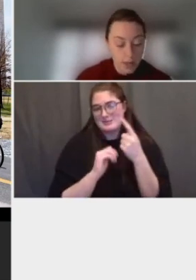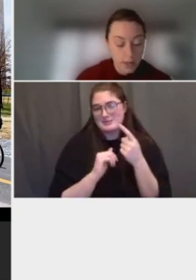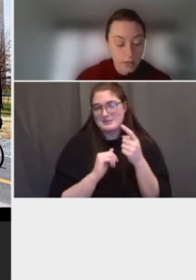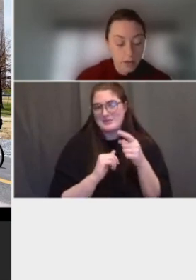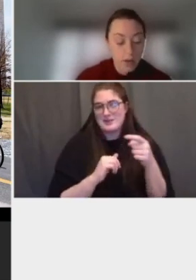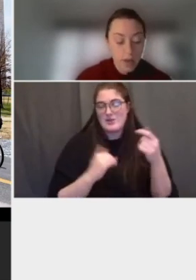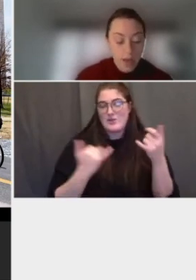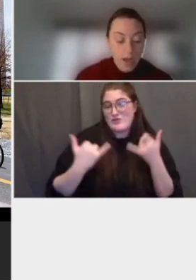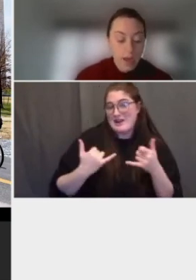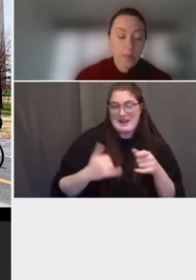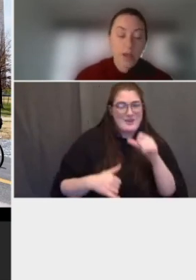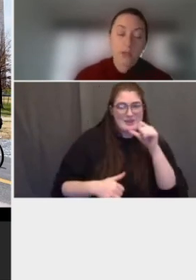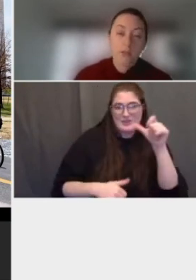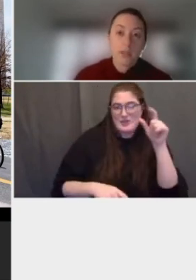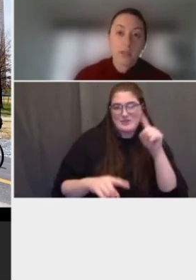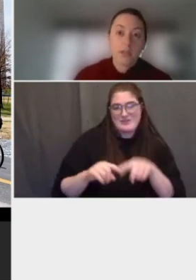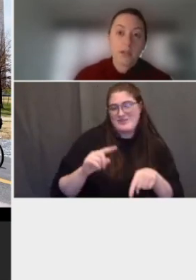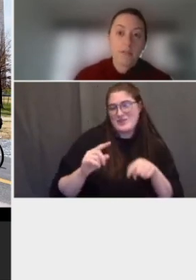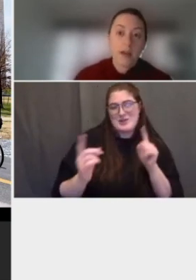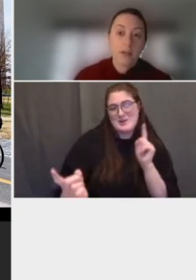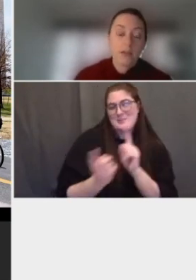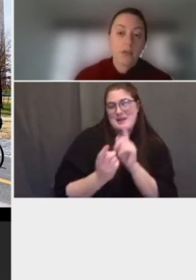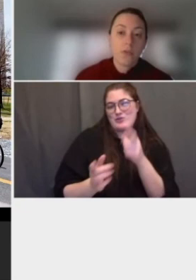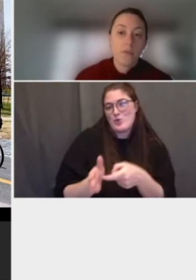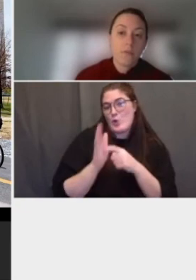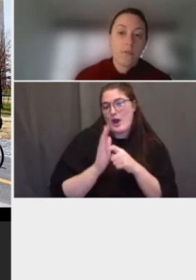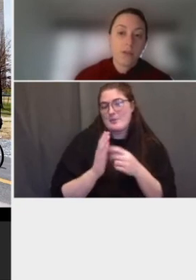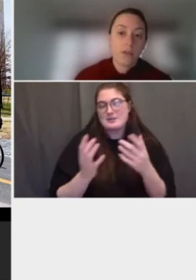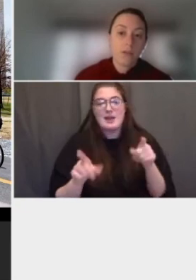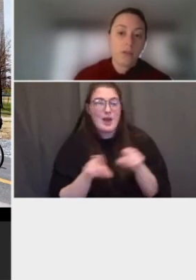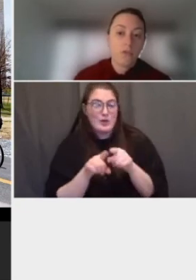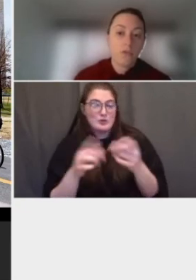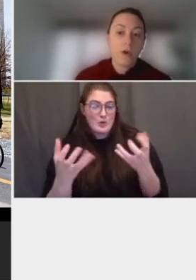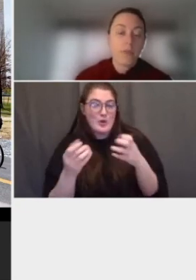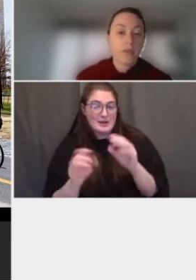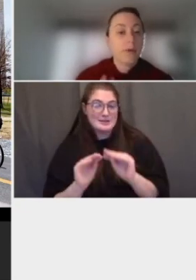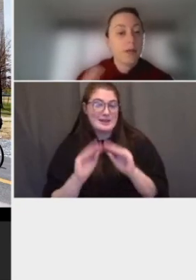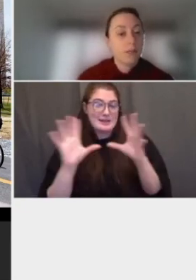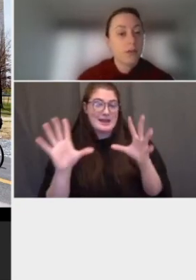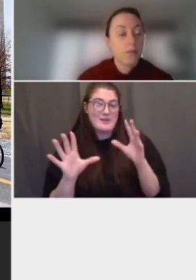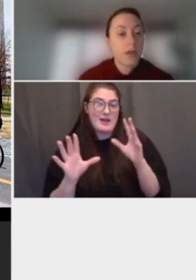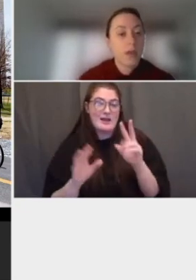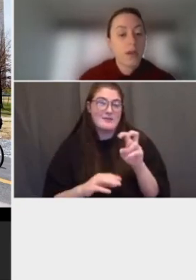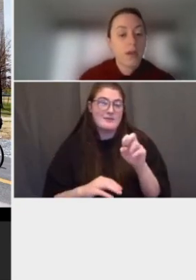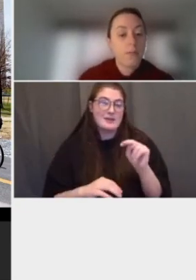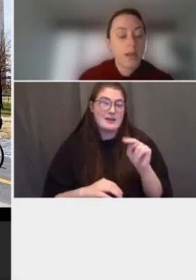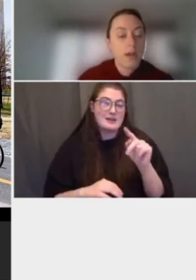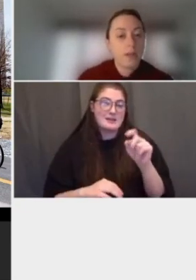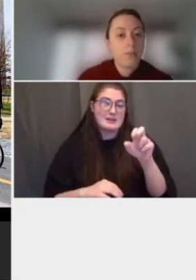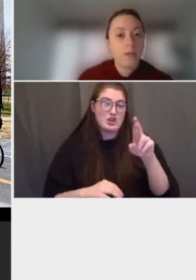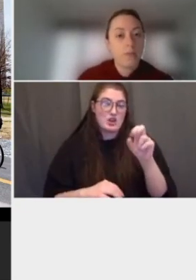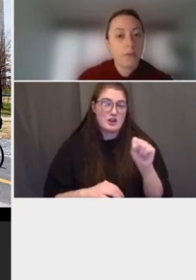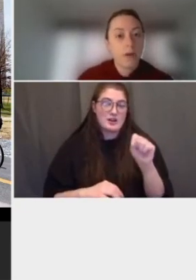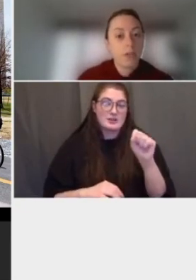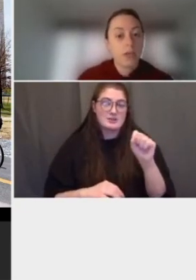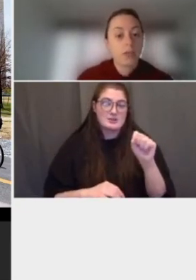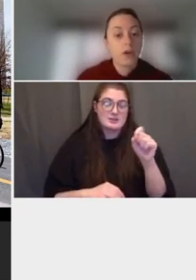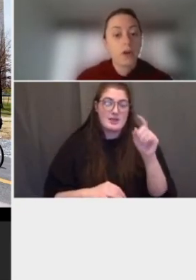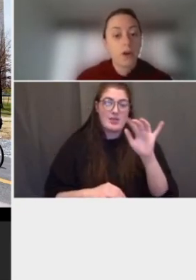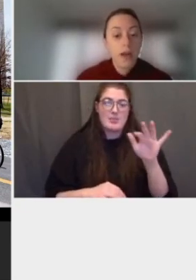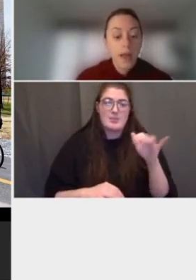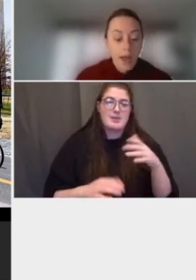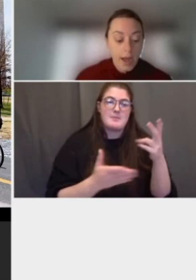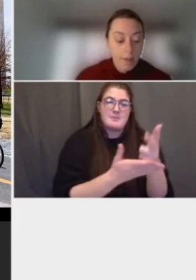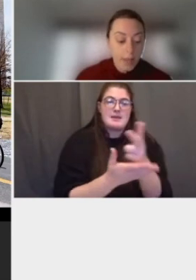do that as of yet, though. Also wanted to clarify, so the vendors who, the spots that are being eliminated as part of this